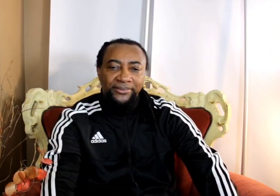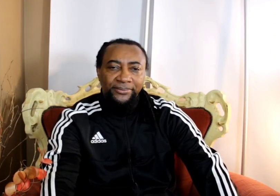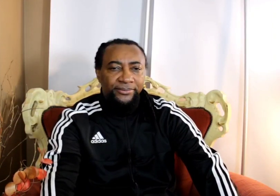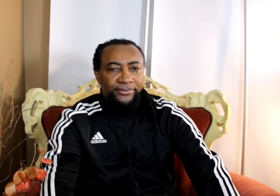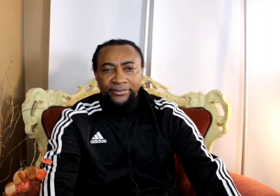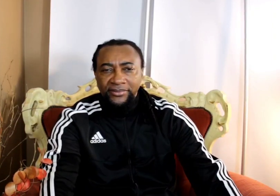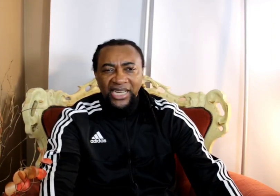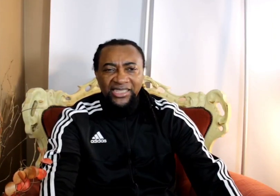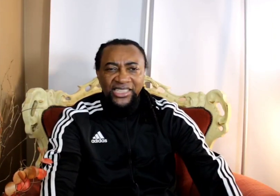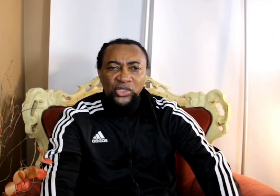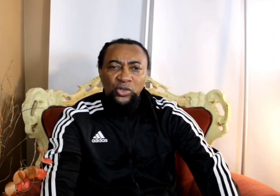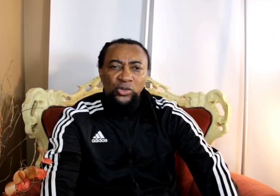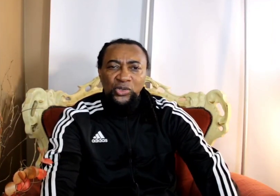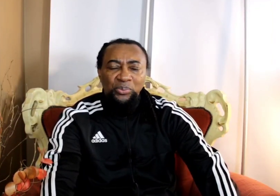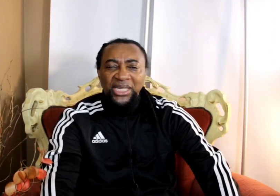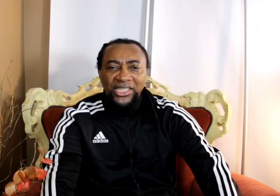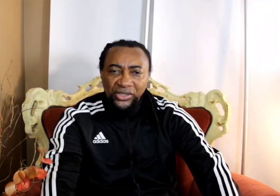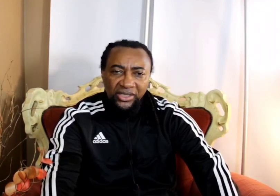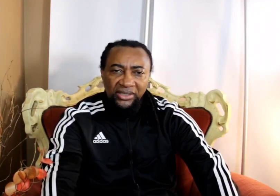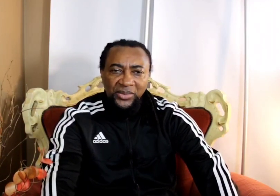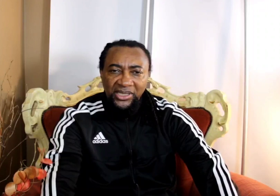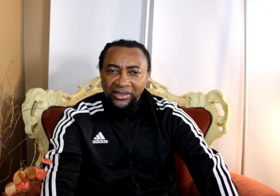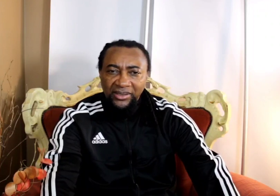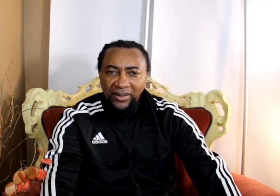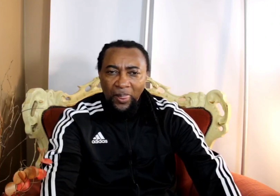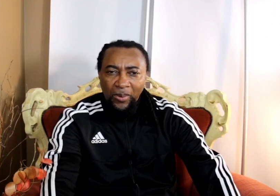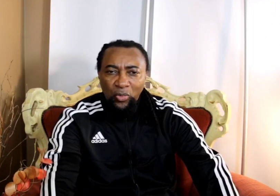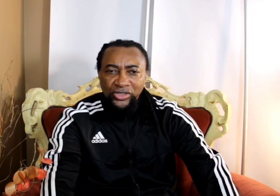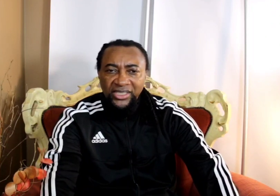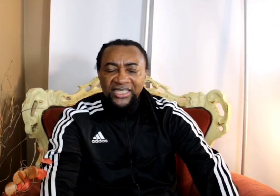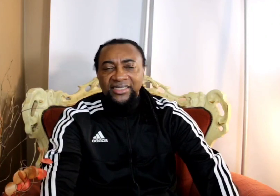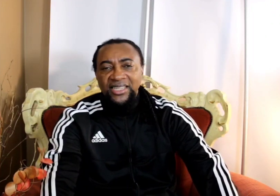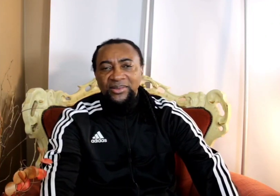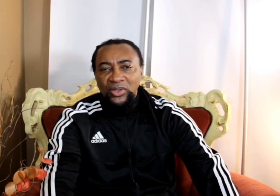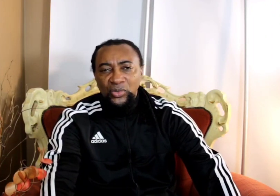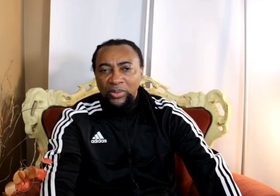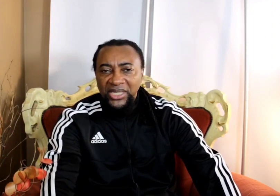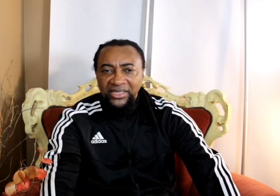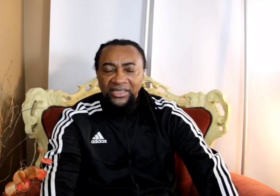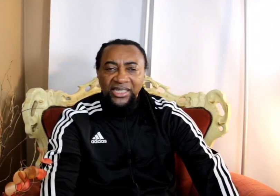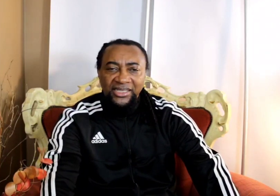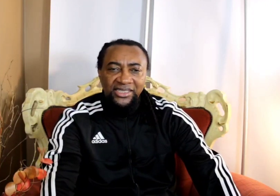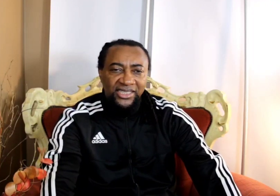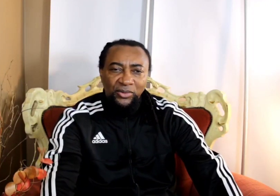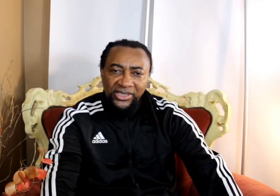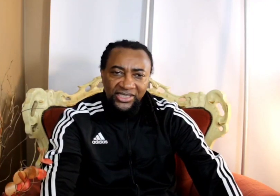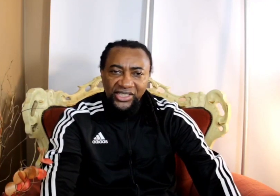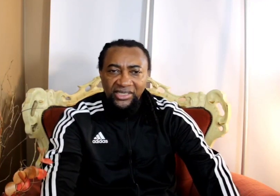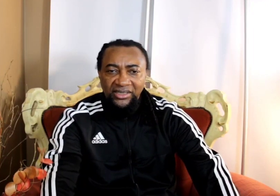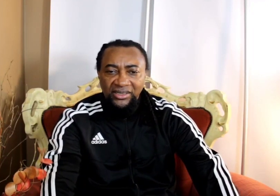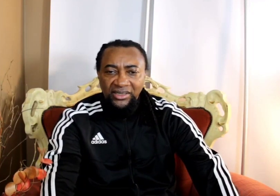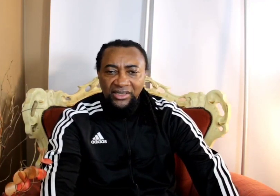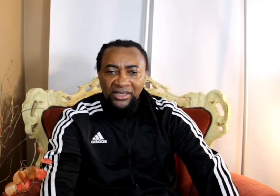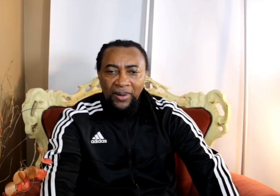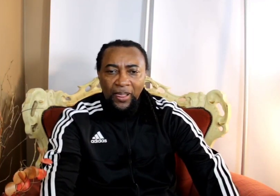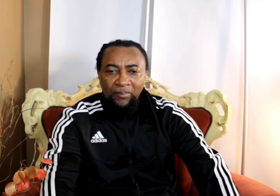writing. I see no big issue there. I mean, most of these things, we go to a meeting, there's a written